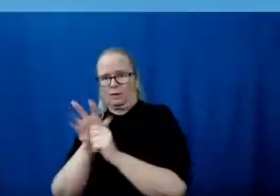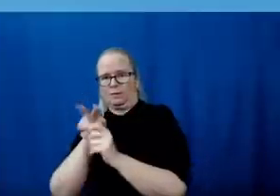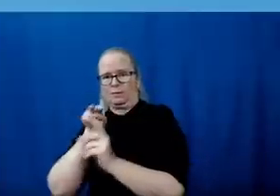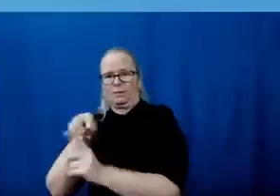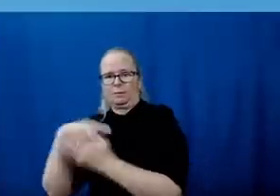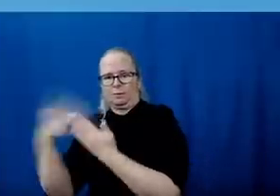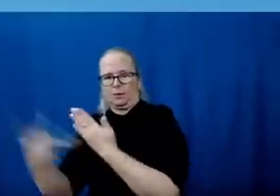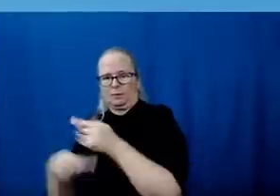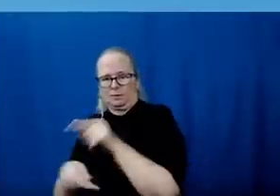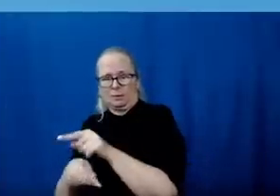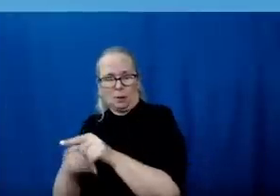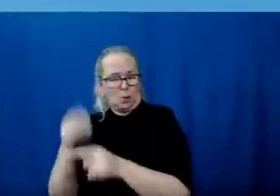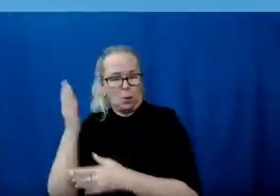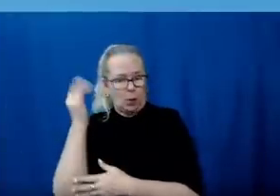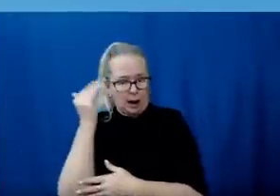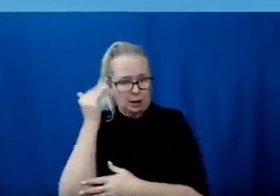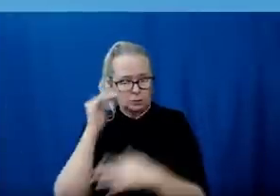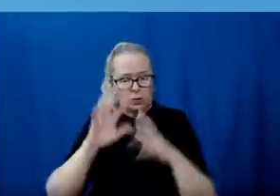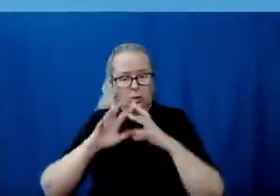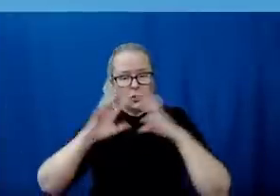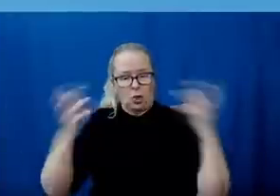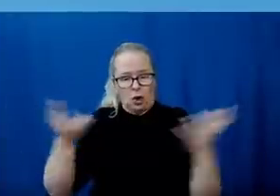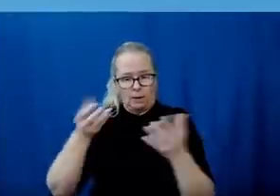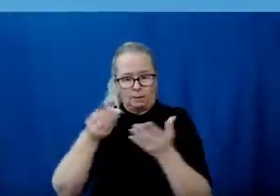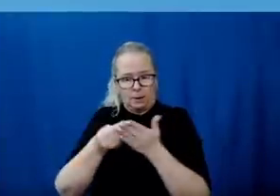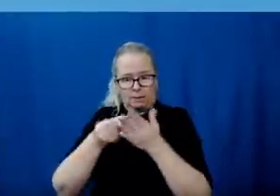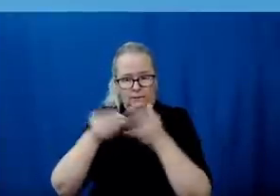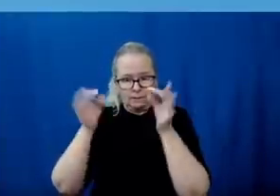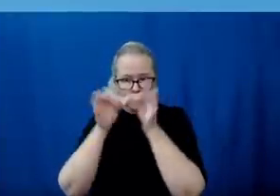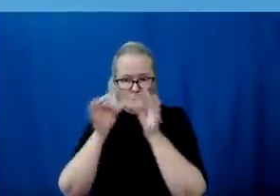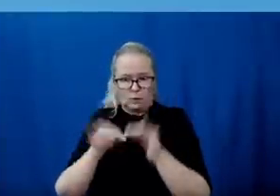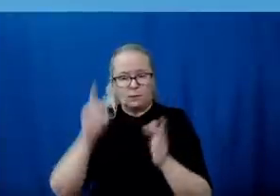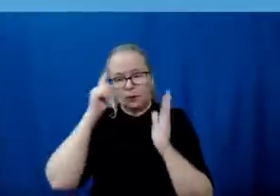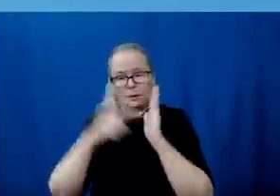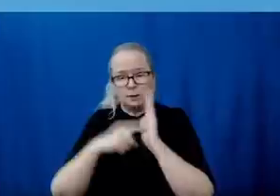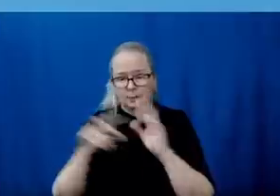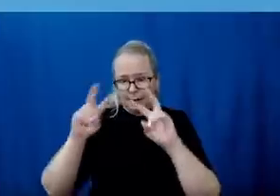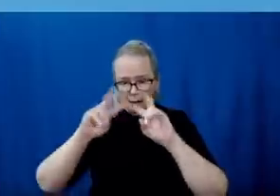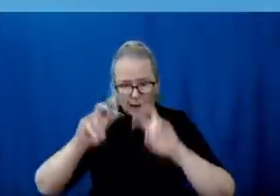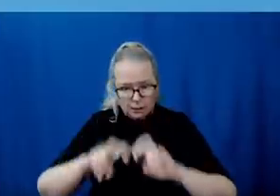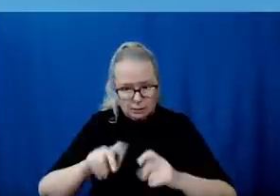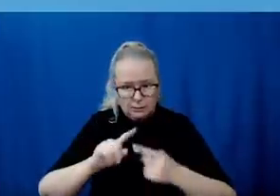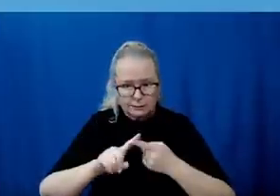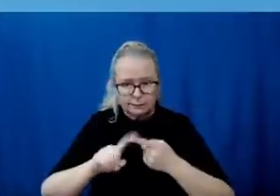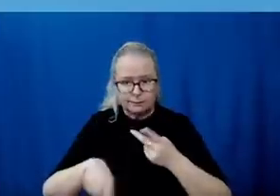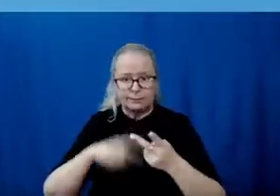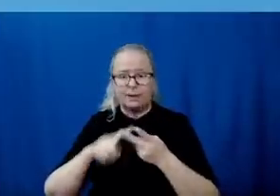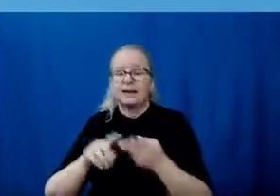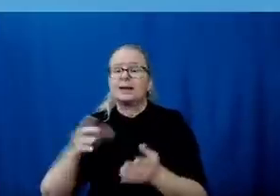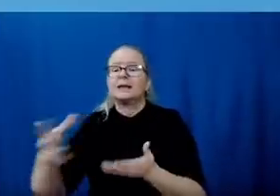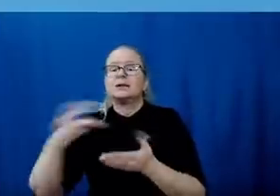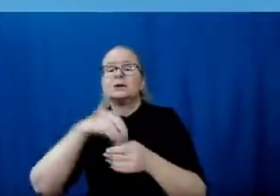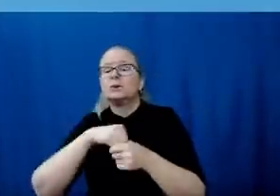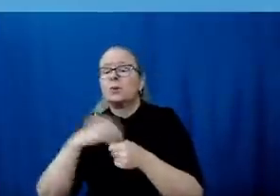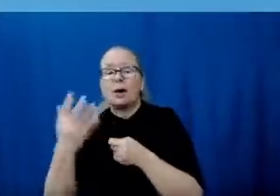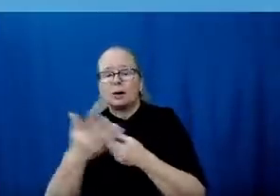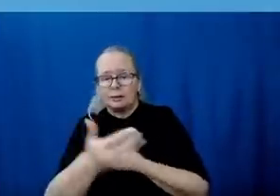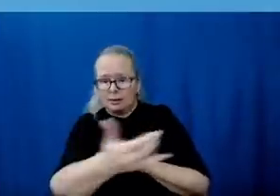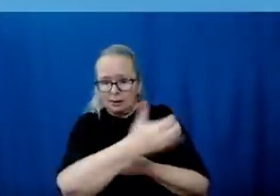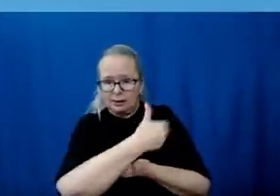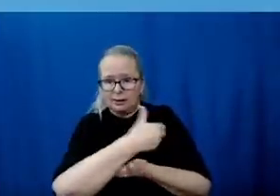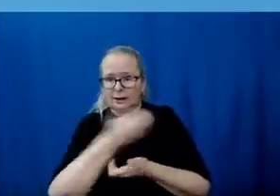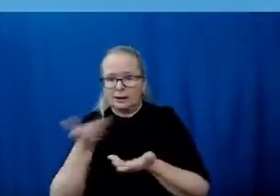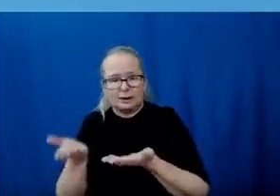monitoring program, because much of the cost of sample analysis is associated with collection and